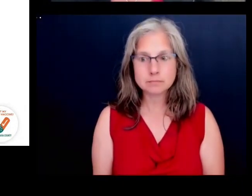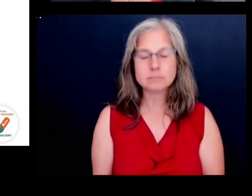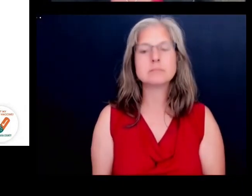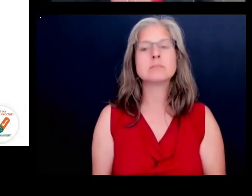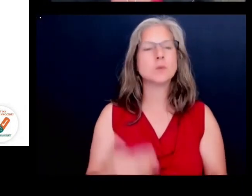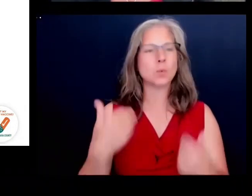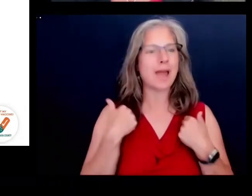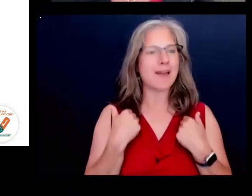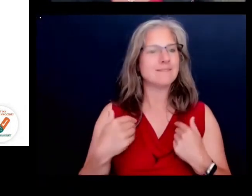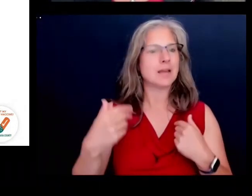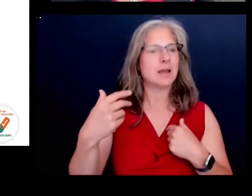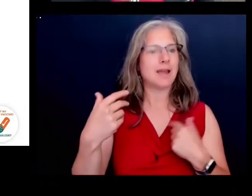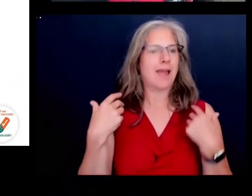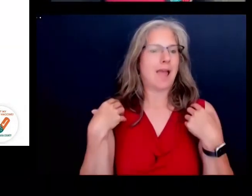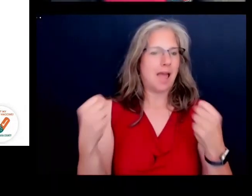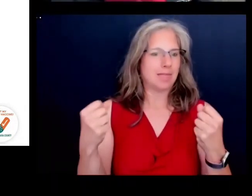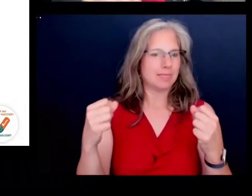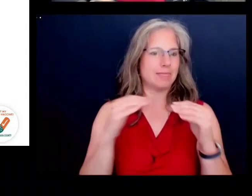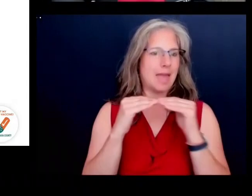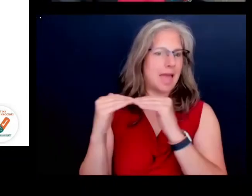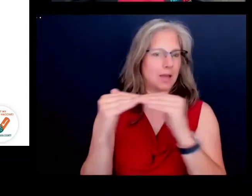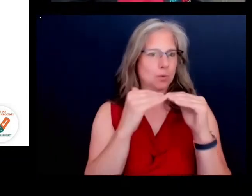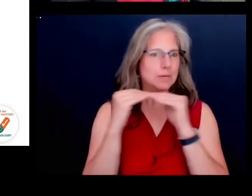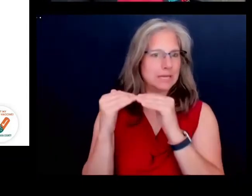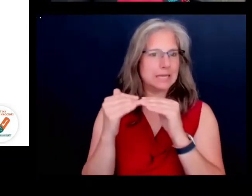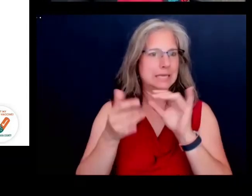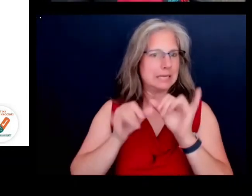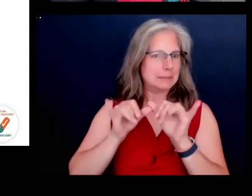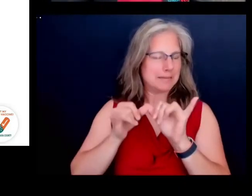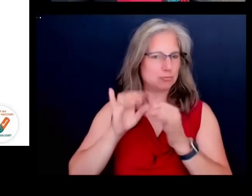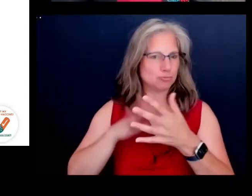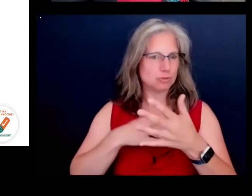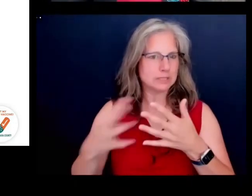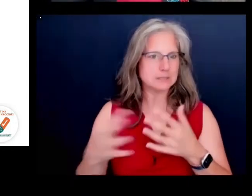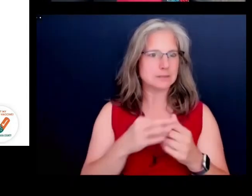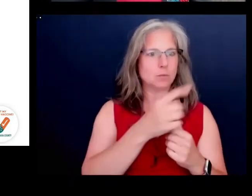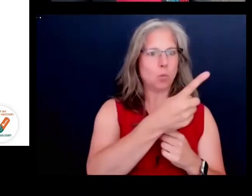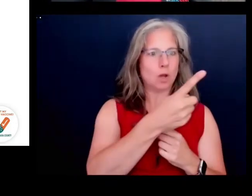in the health equity metric areas 1, 2, and 2.